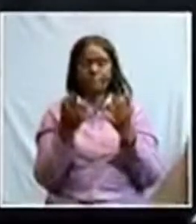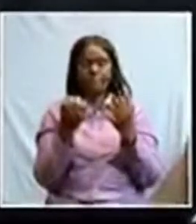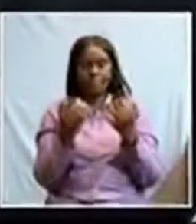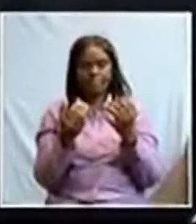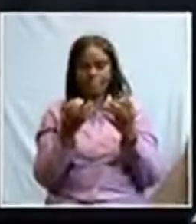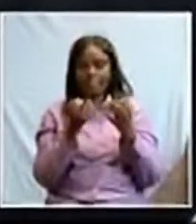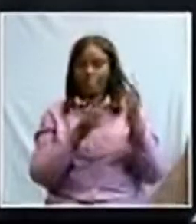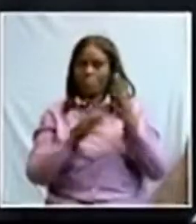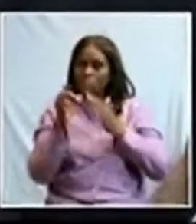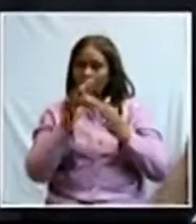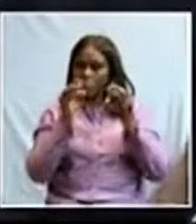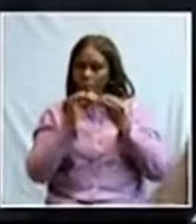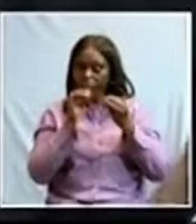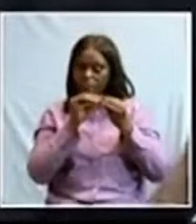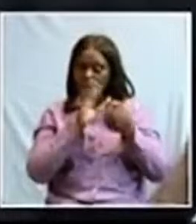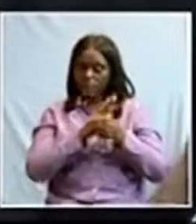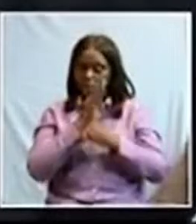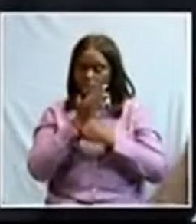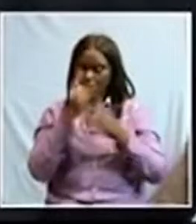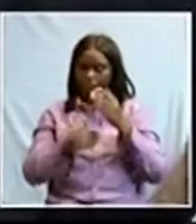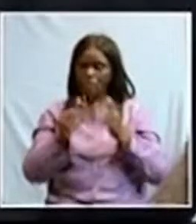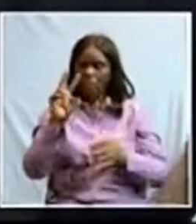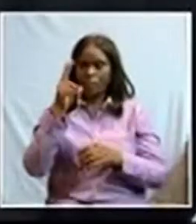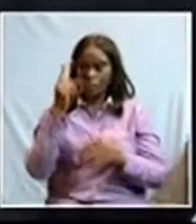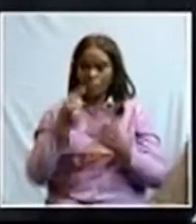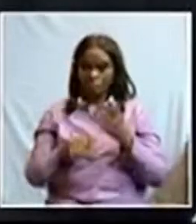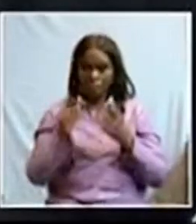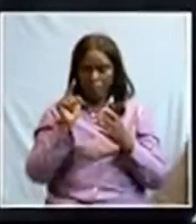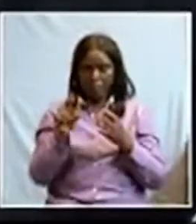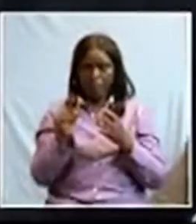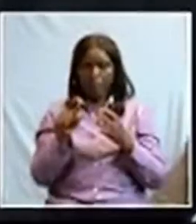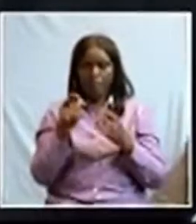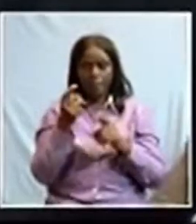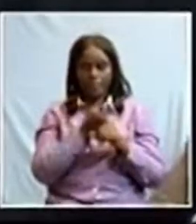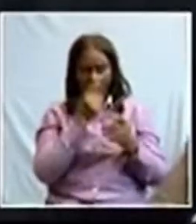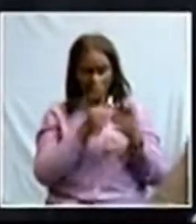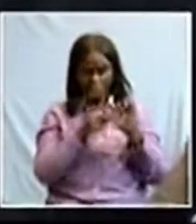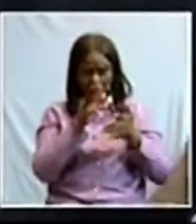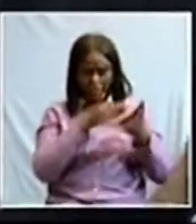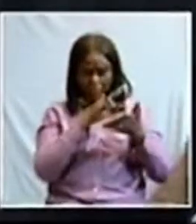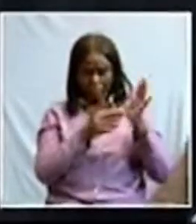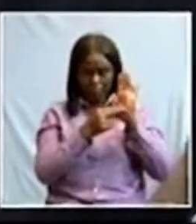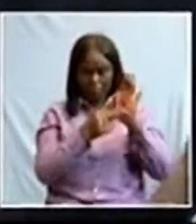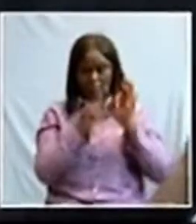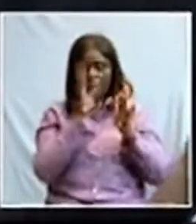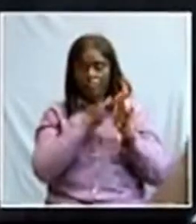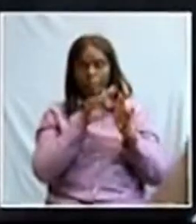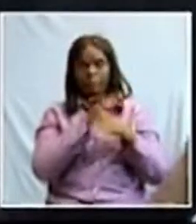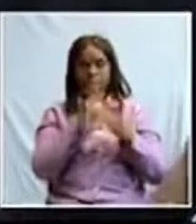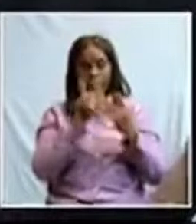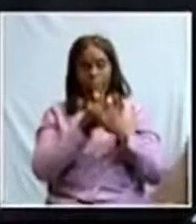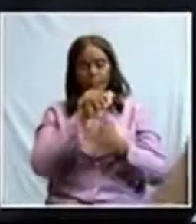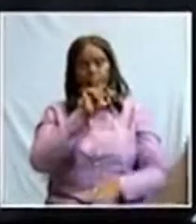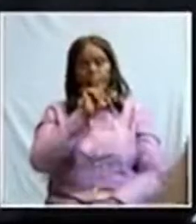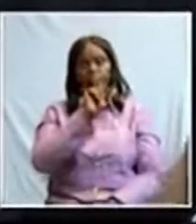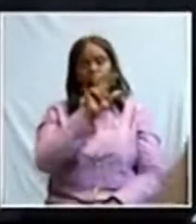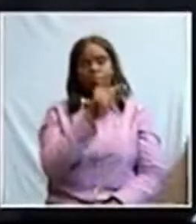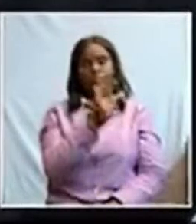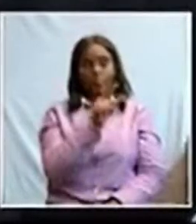that explanation. Then the second one is, from this table it shows that the whole